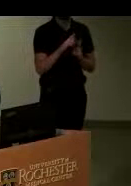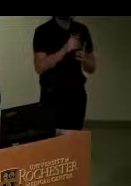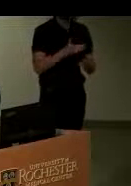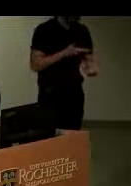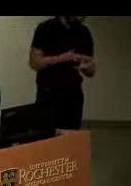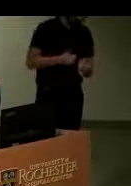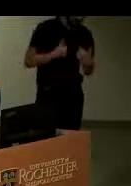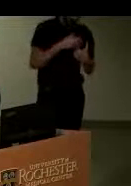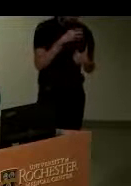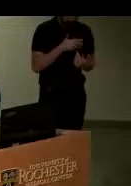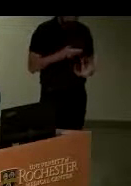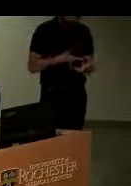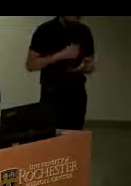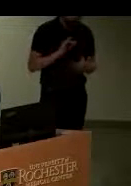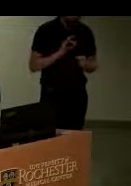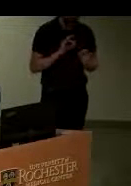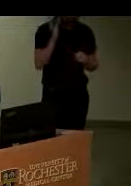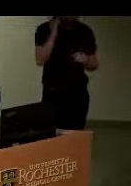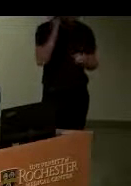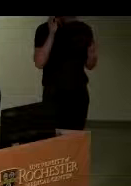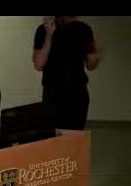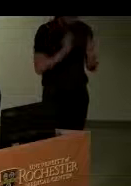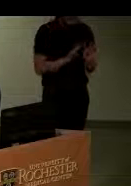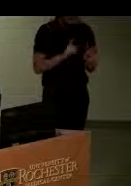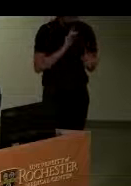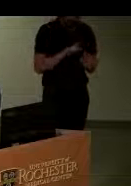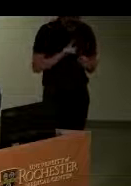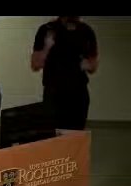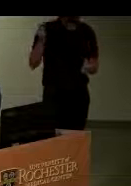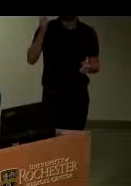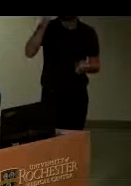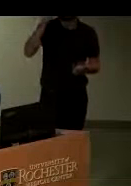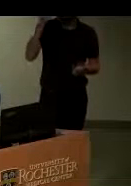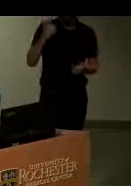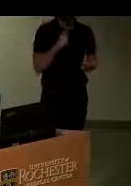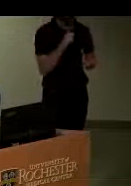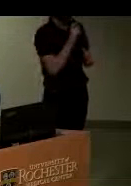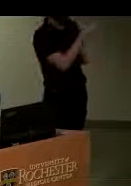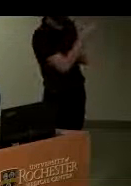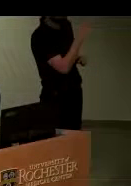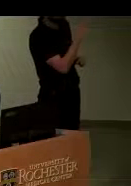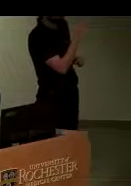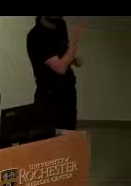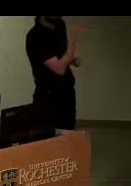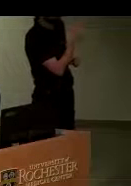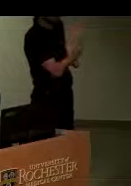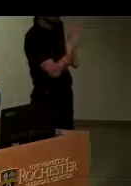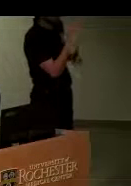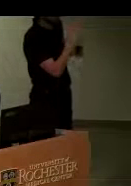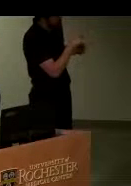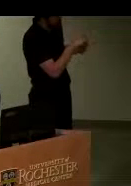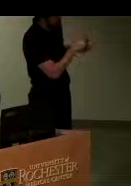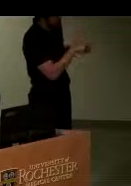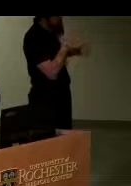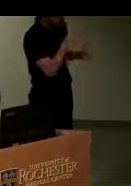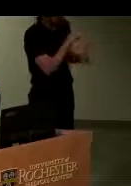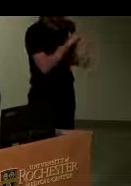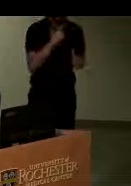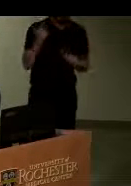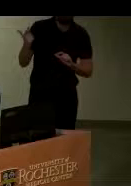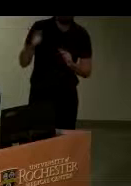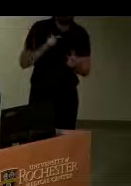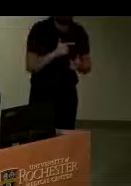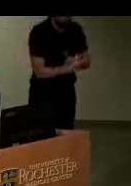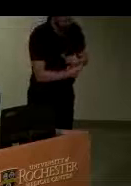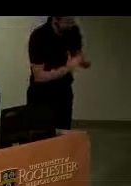woman, the fellows are there. He would ask, what do you think? He would ask me, Dr. Smith, do you know whether she's ever had this or that? He's going back and forth,